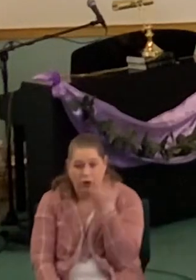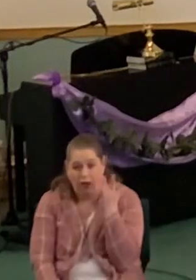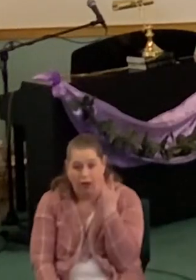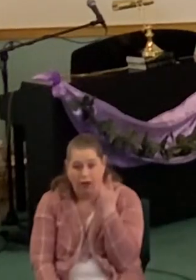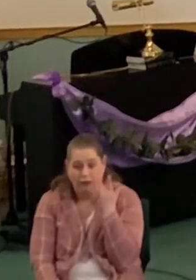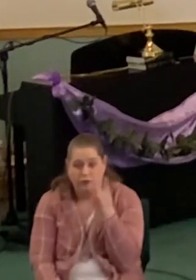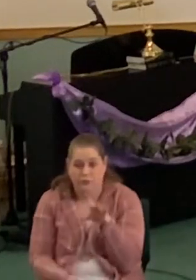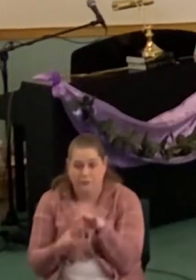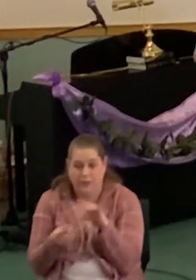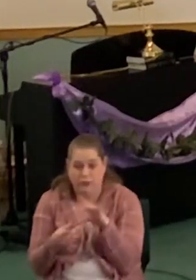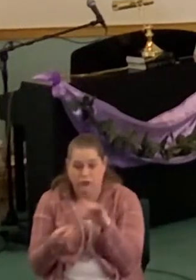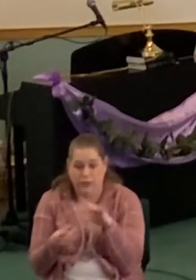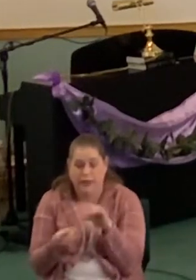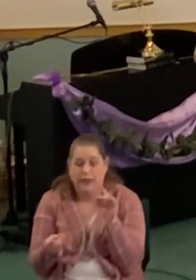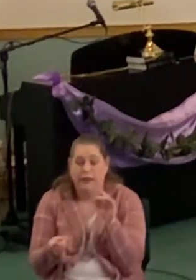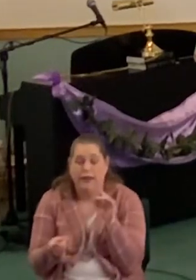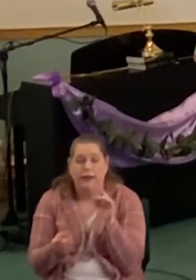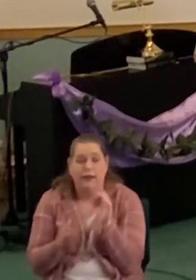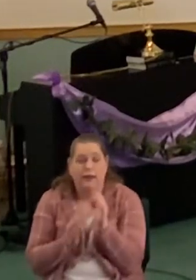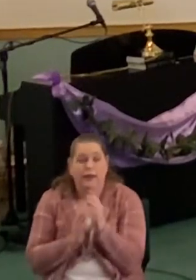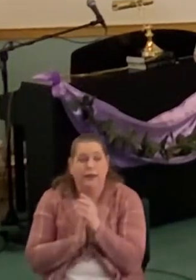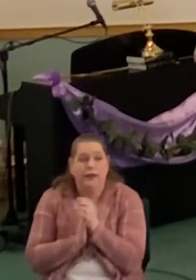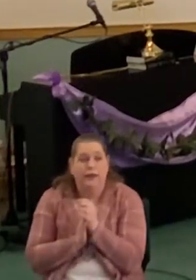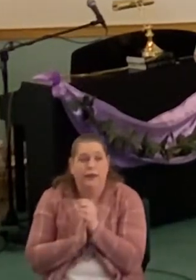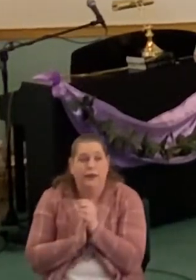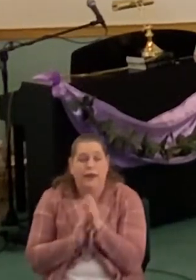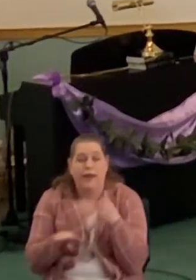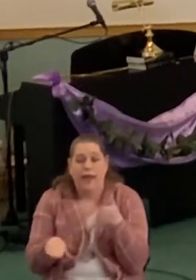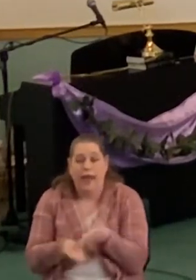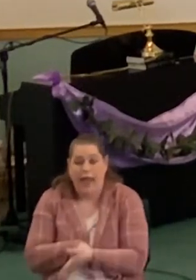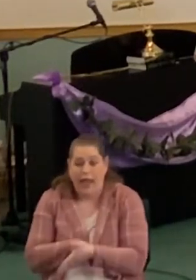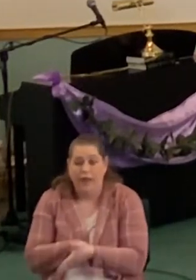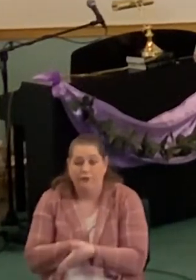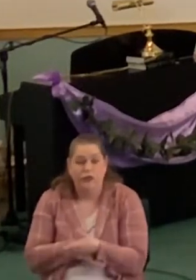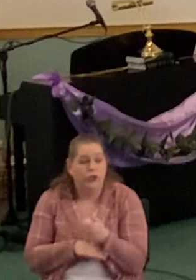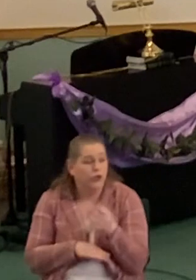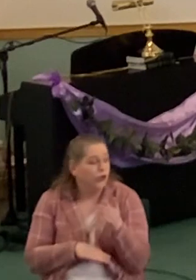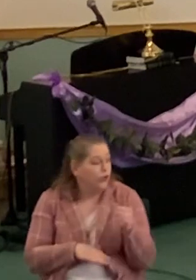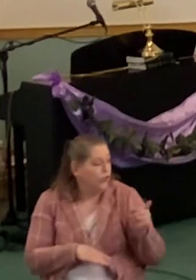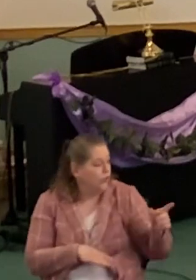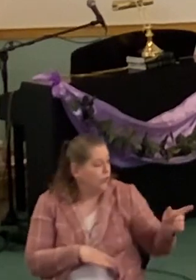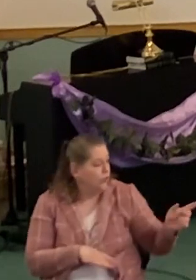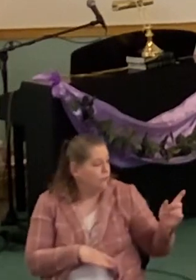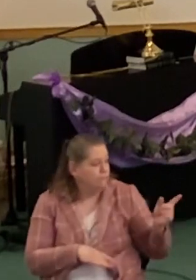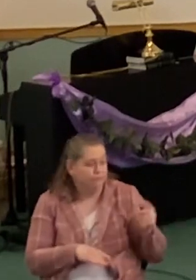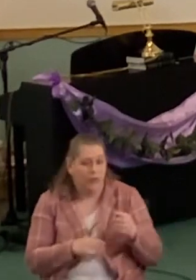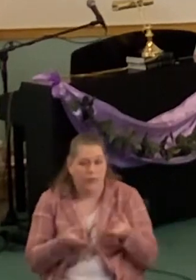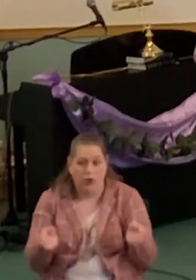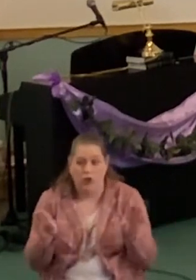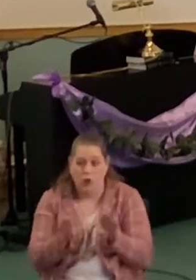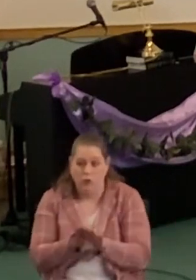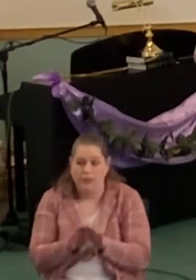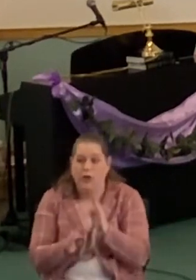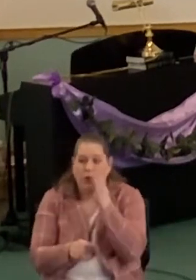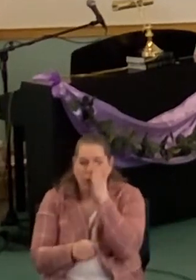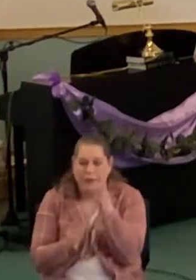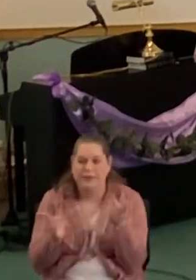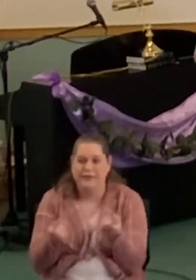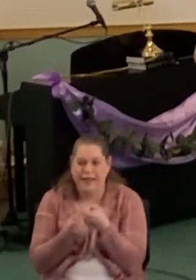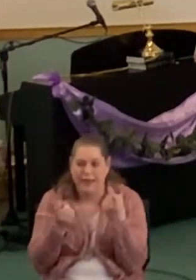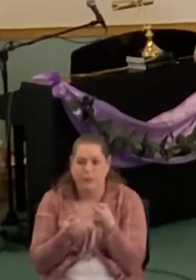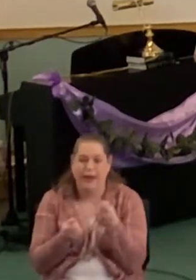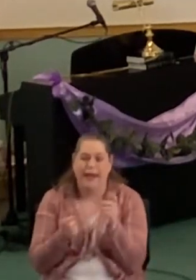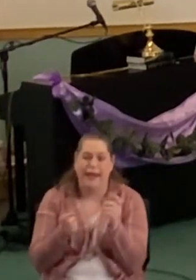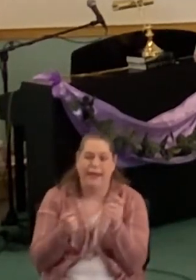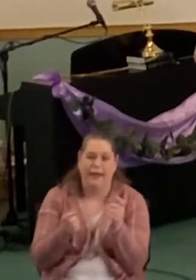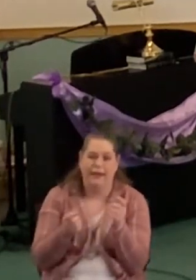During the announcements, after the benediction, we're going to celebrate birthdays and anniversaries. So be sure to hang around for a